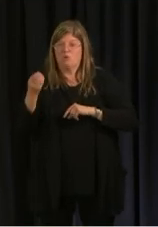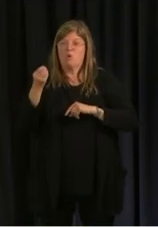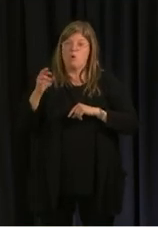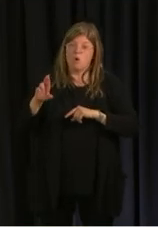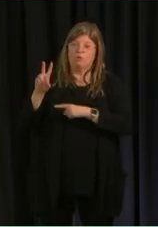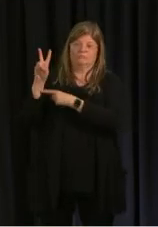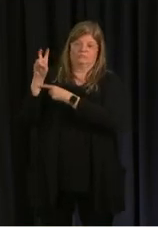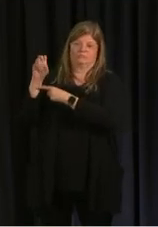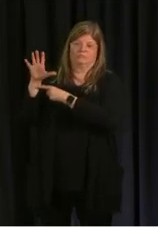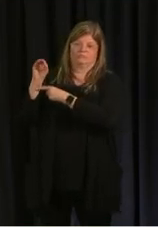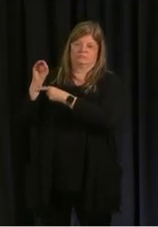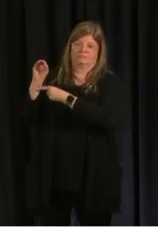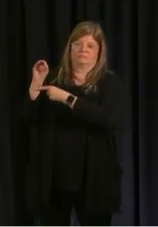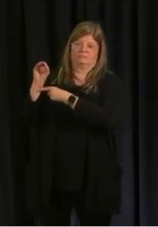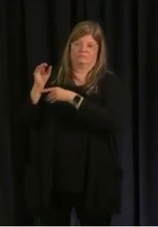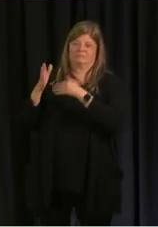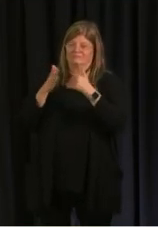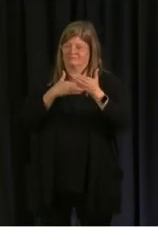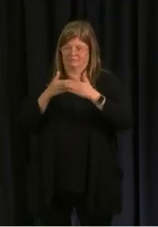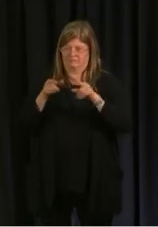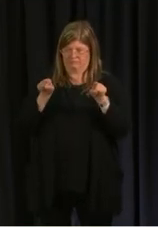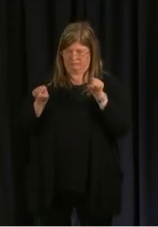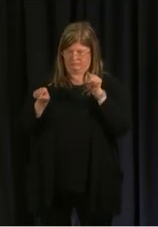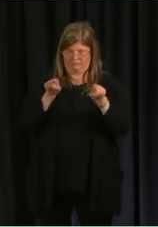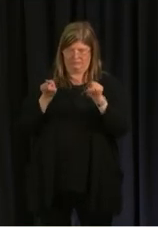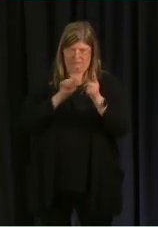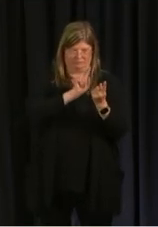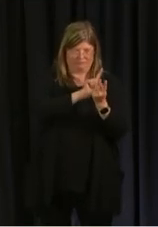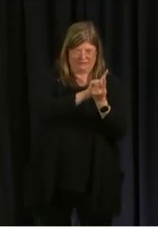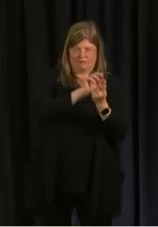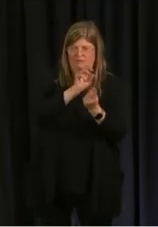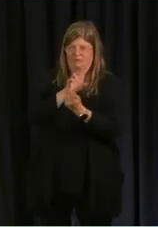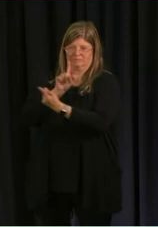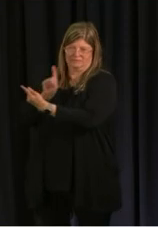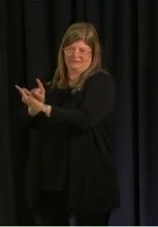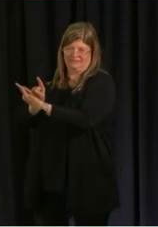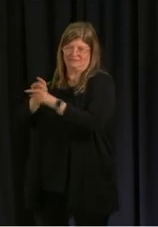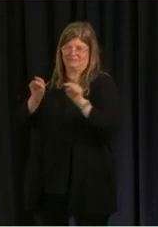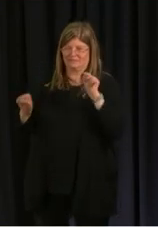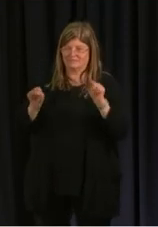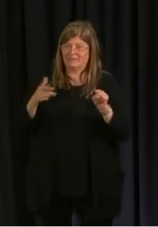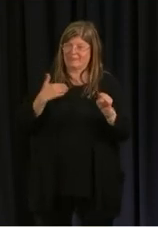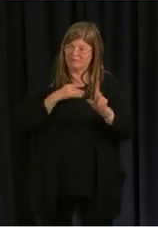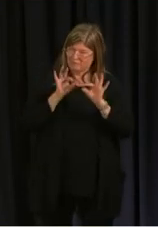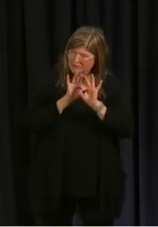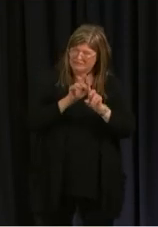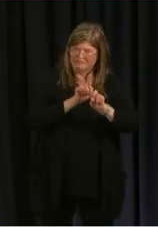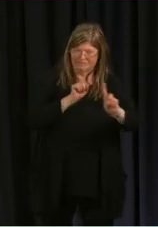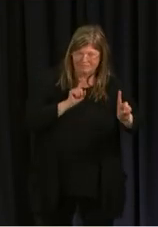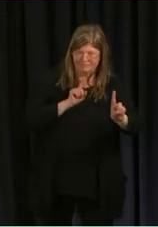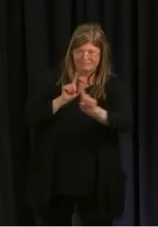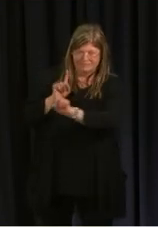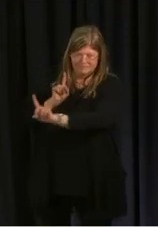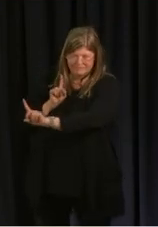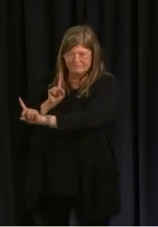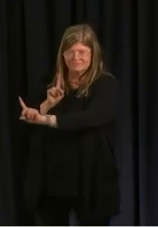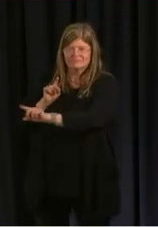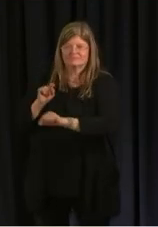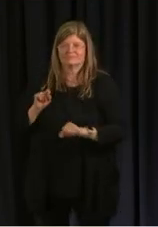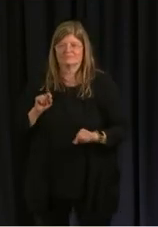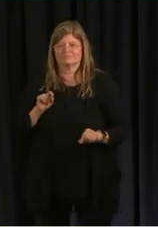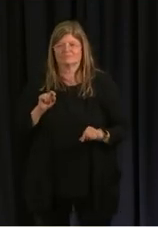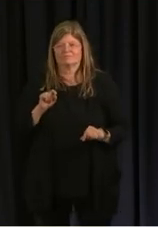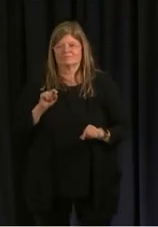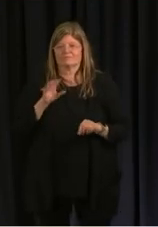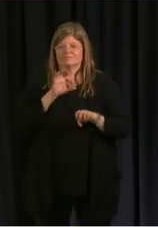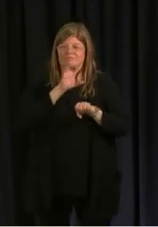250, whichever is less, as well as social distancing amongst equipment